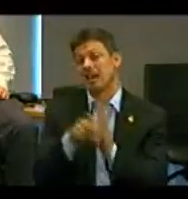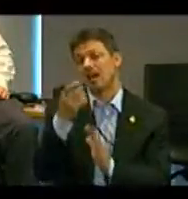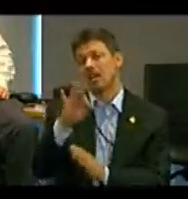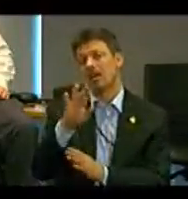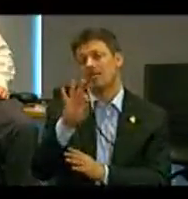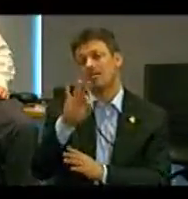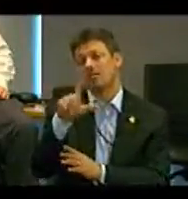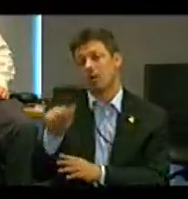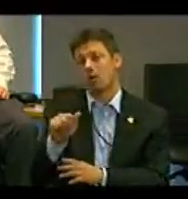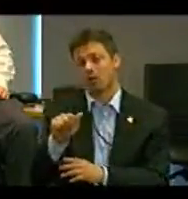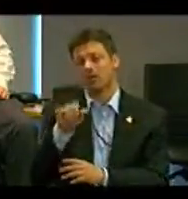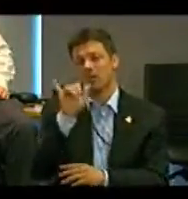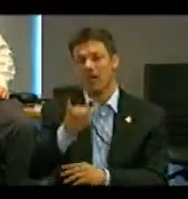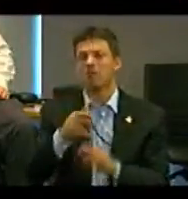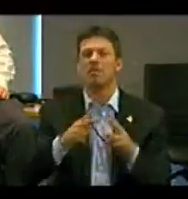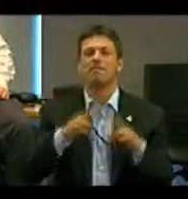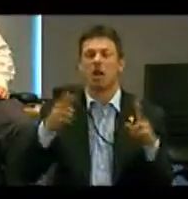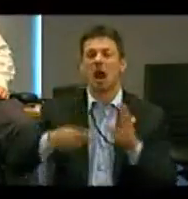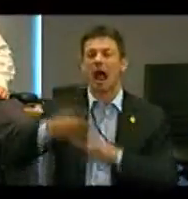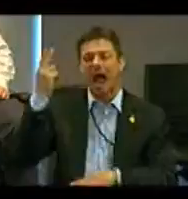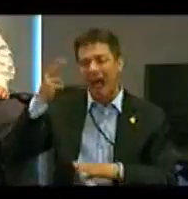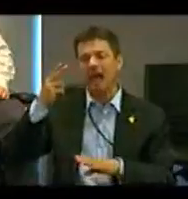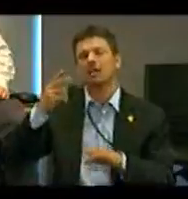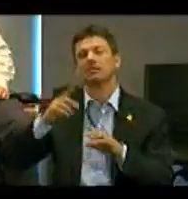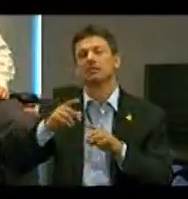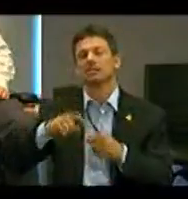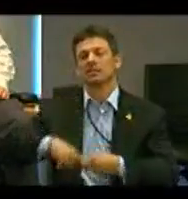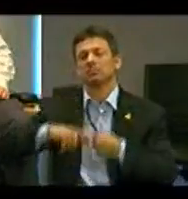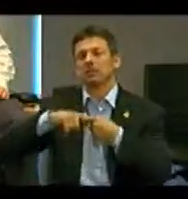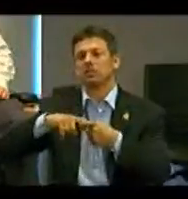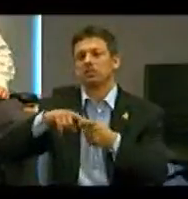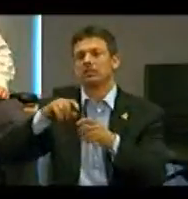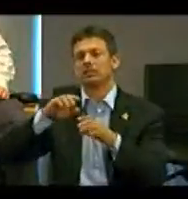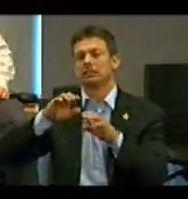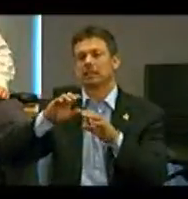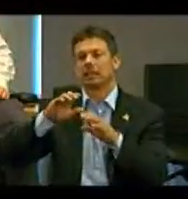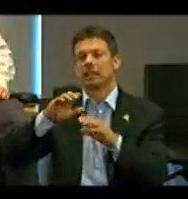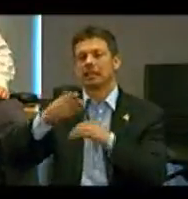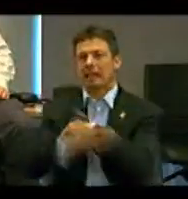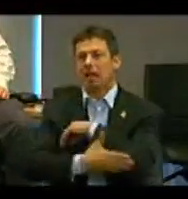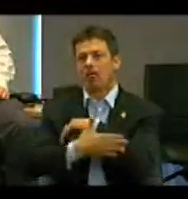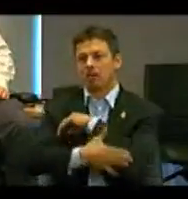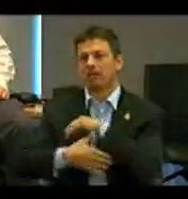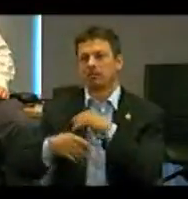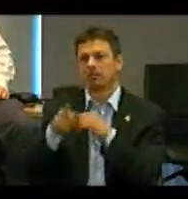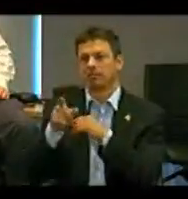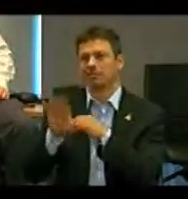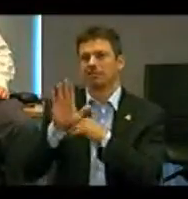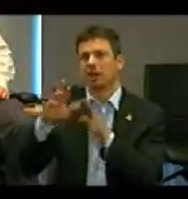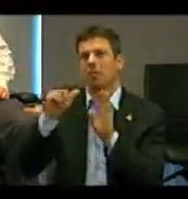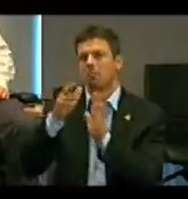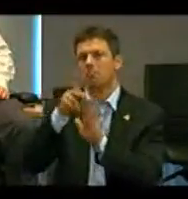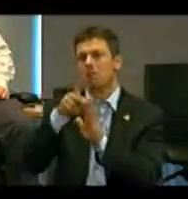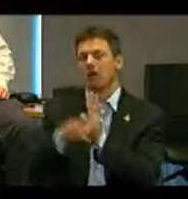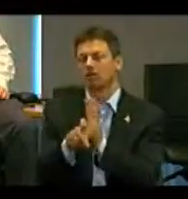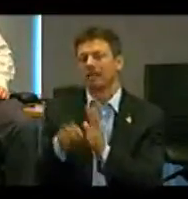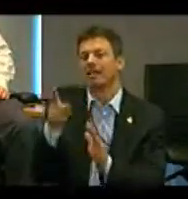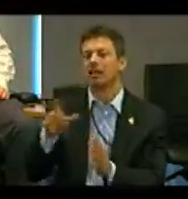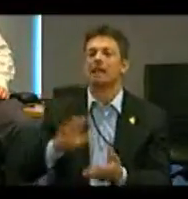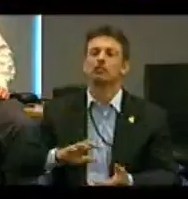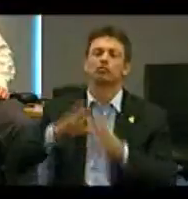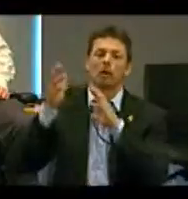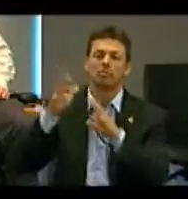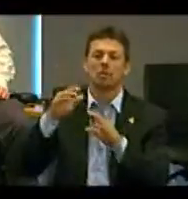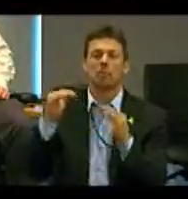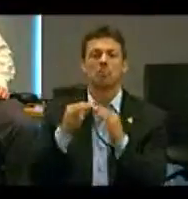So during that period, that was a very high suspending county where there was this cost associated with, and the disruptive peers were